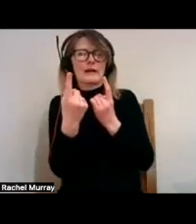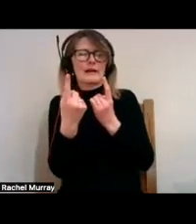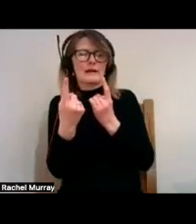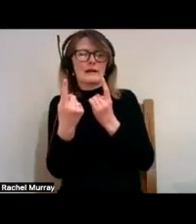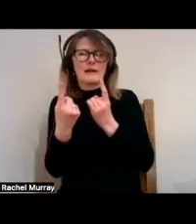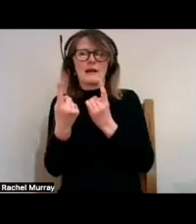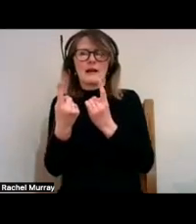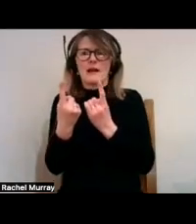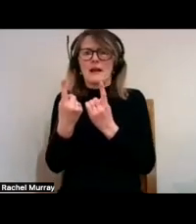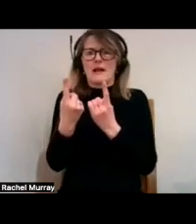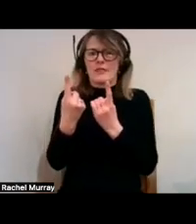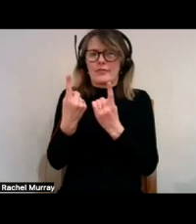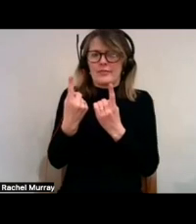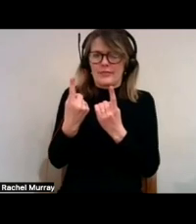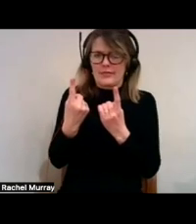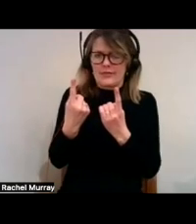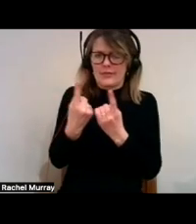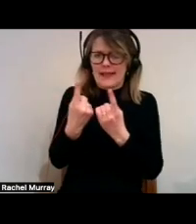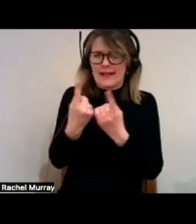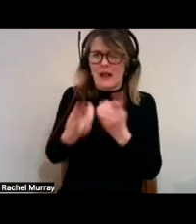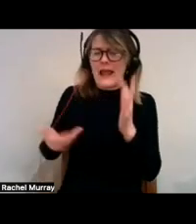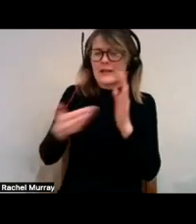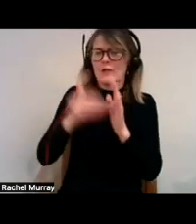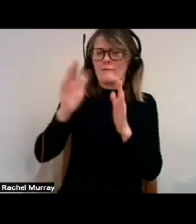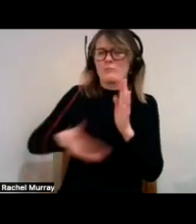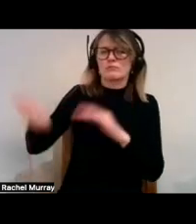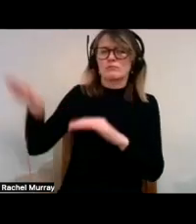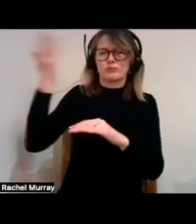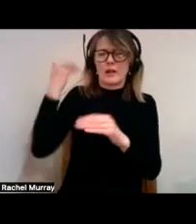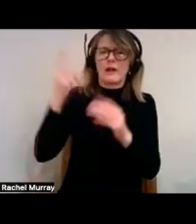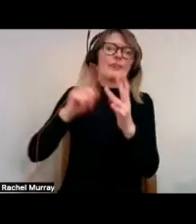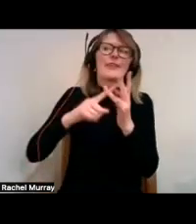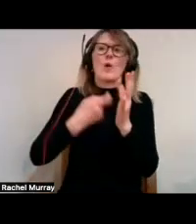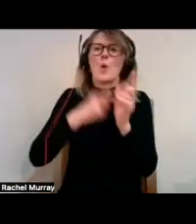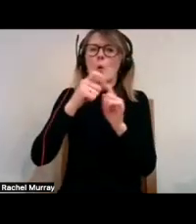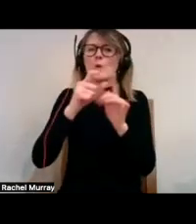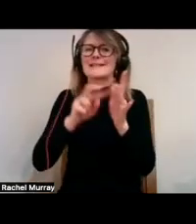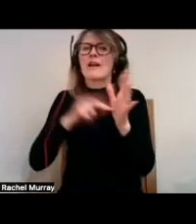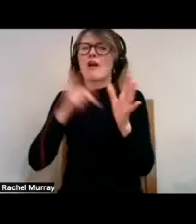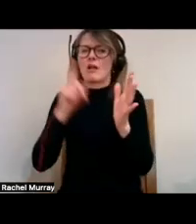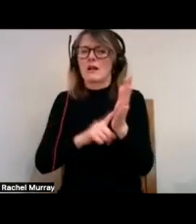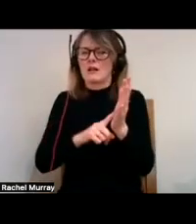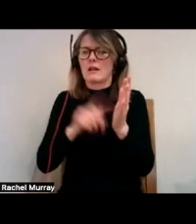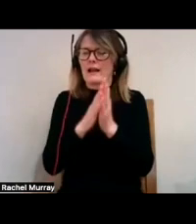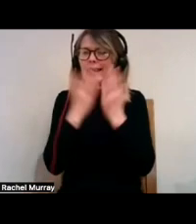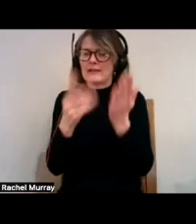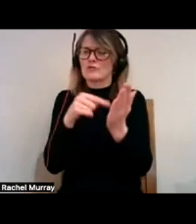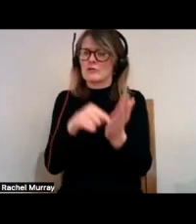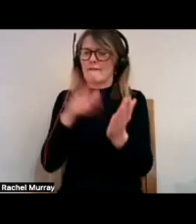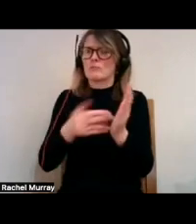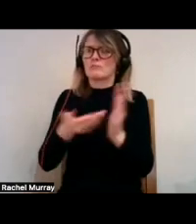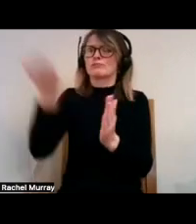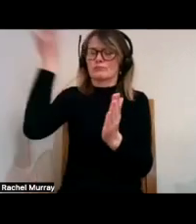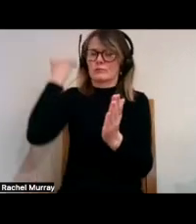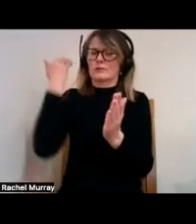to also be reading and drawing from the ordinal and the language of the ordinal. And then the third was interviews